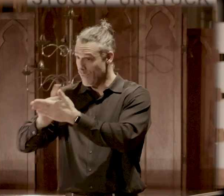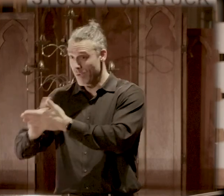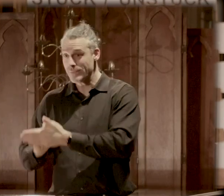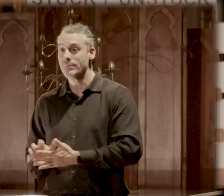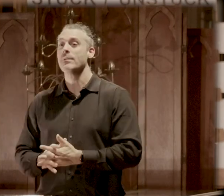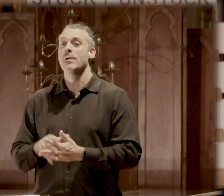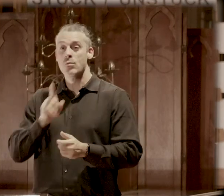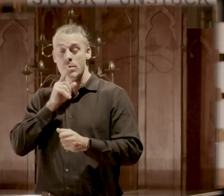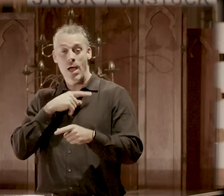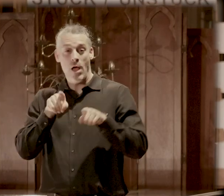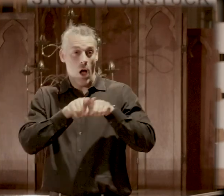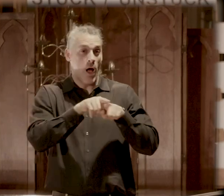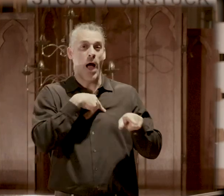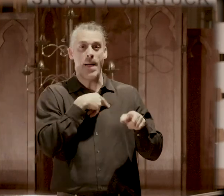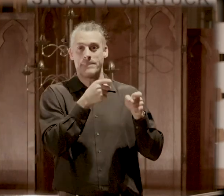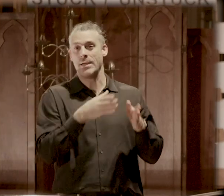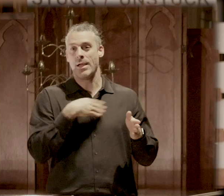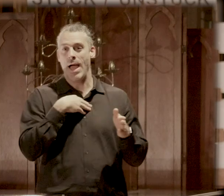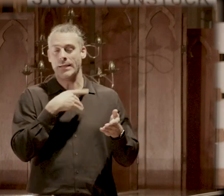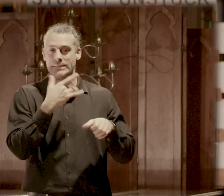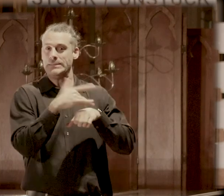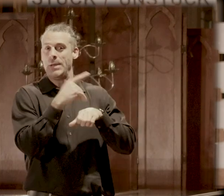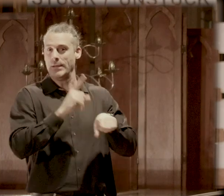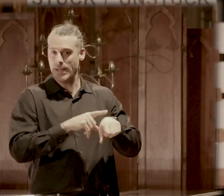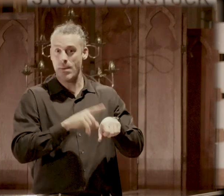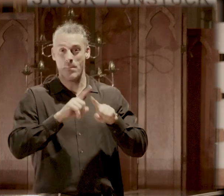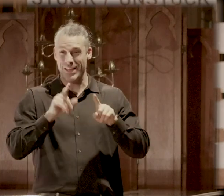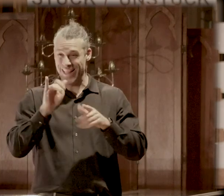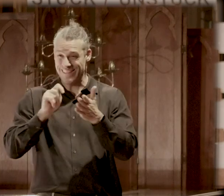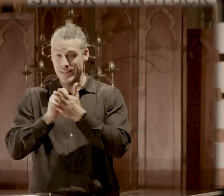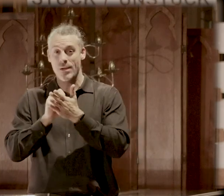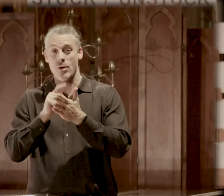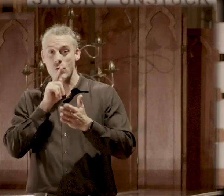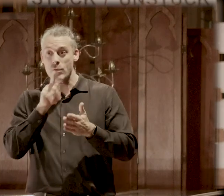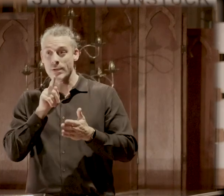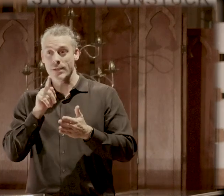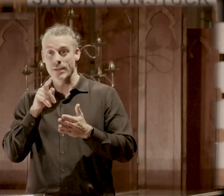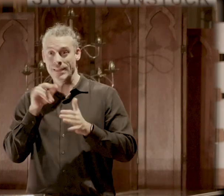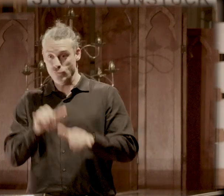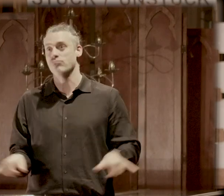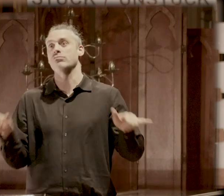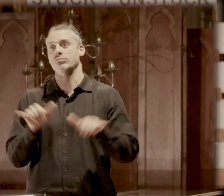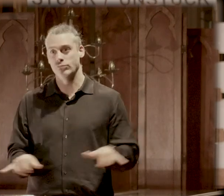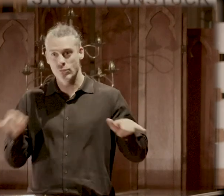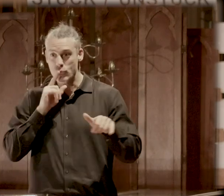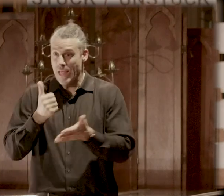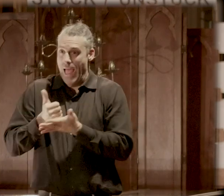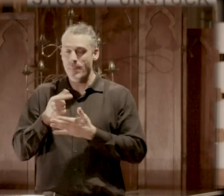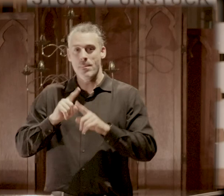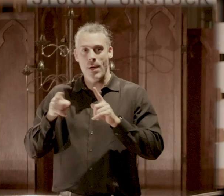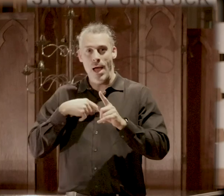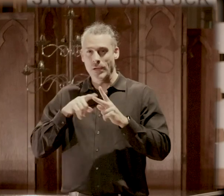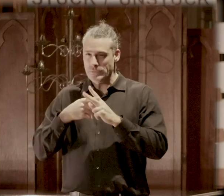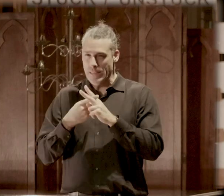ground, and I was also managing in my spare time. And at this point, those routines had served me previously,